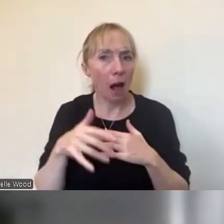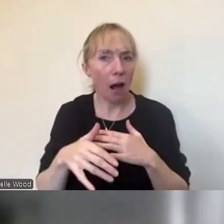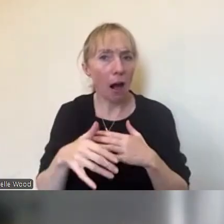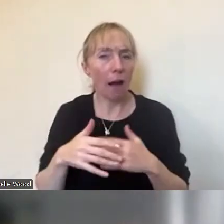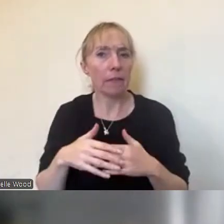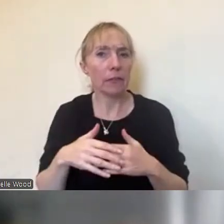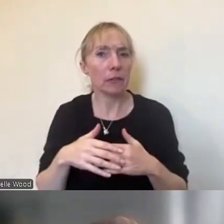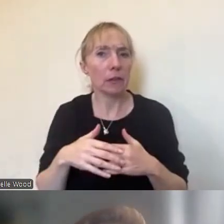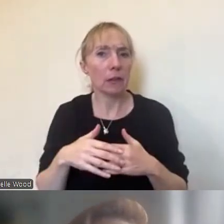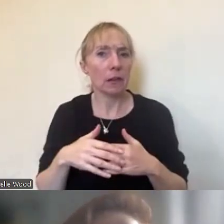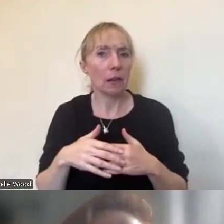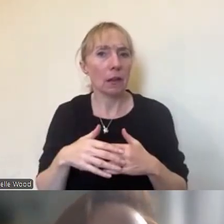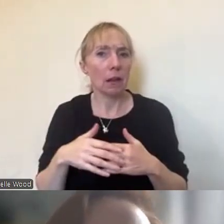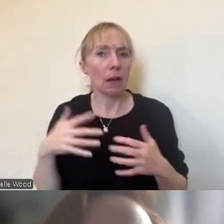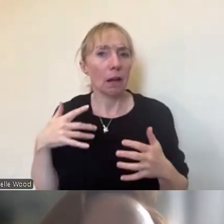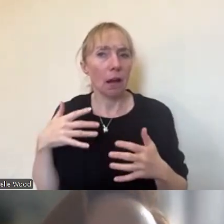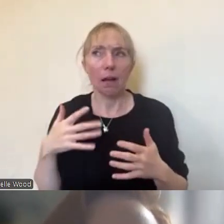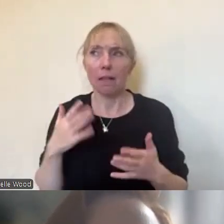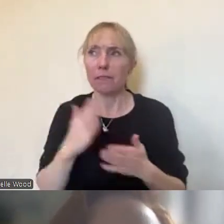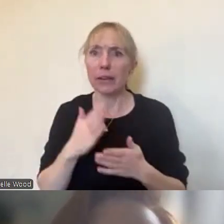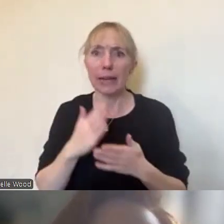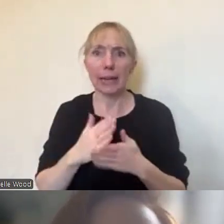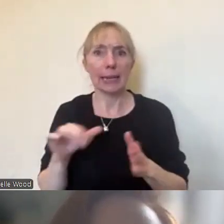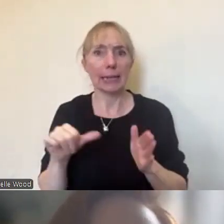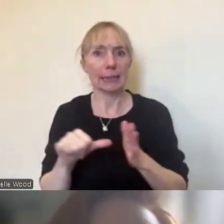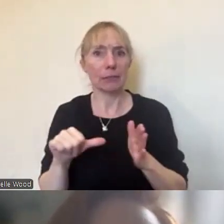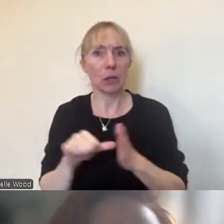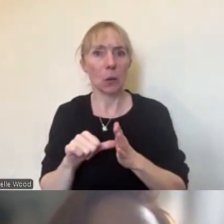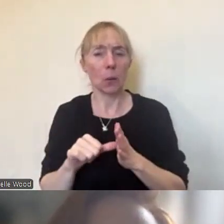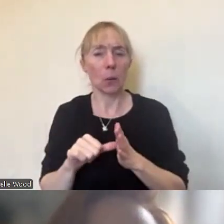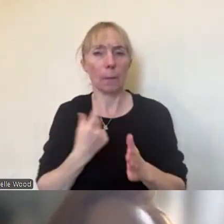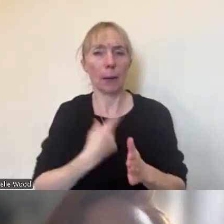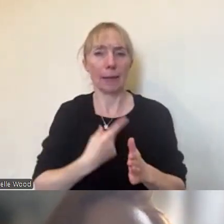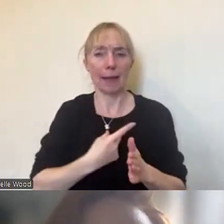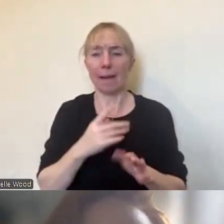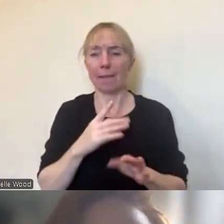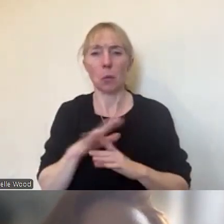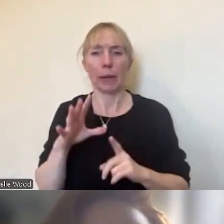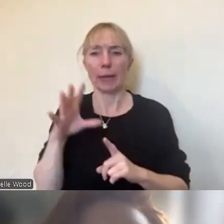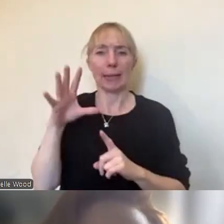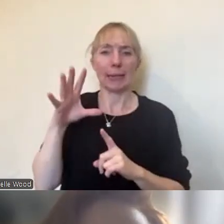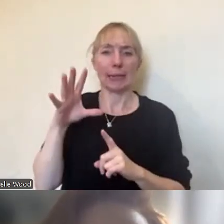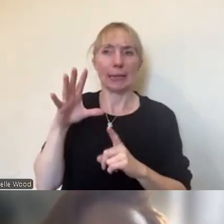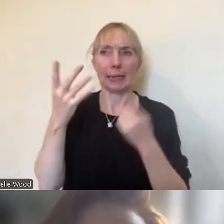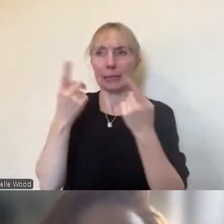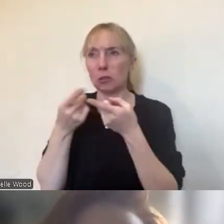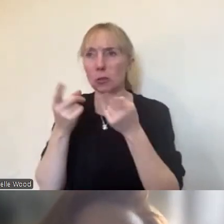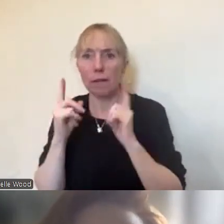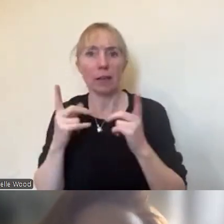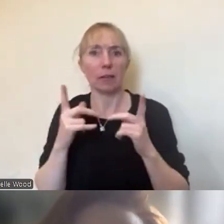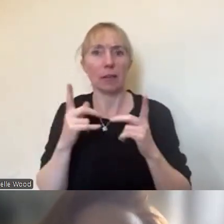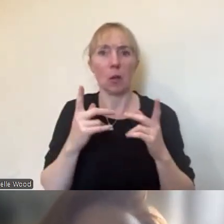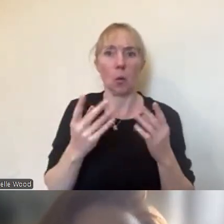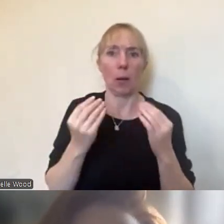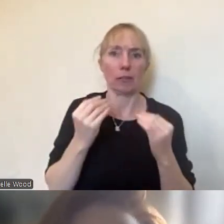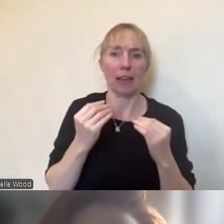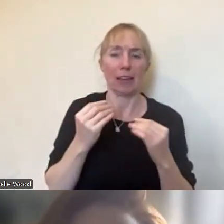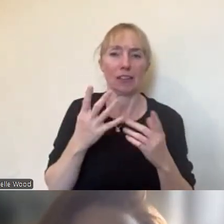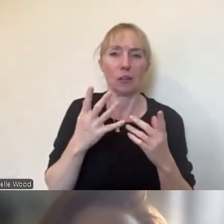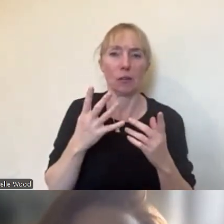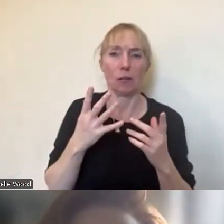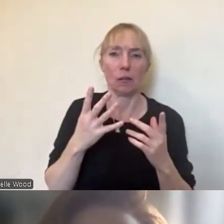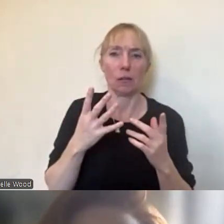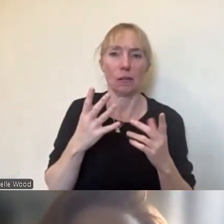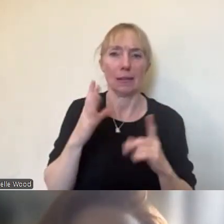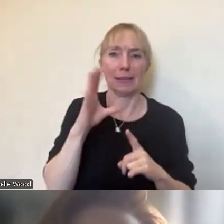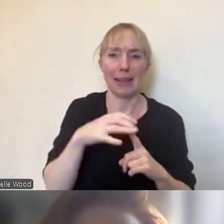it really difficult on my own, not being in an institutional educational setting, using kind of, my spare time to